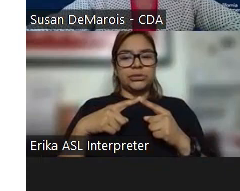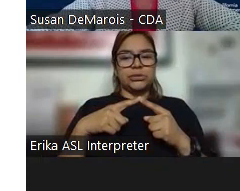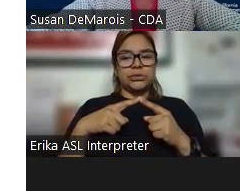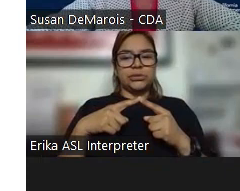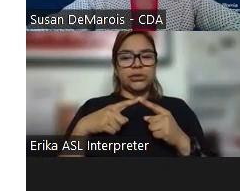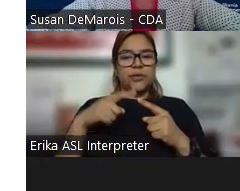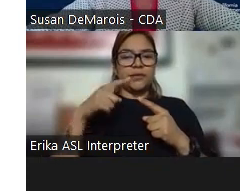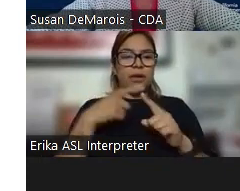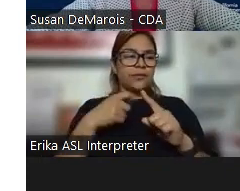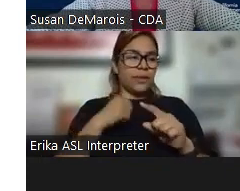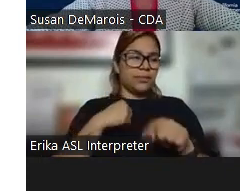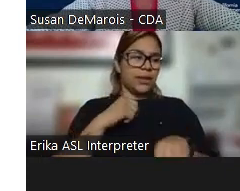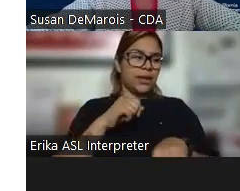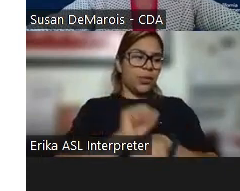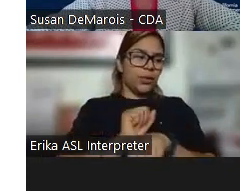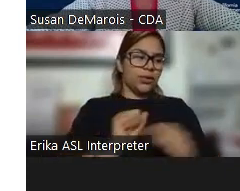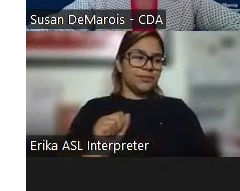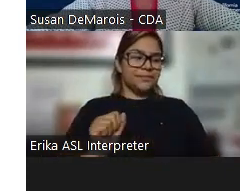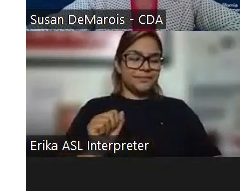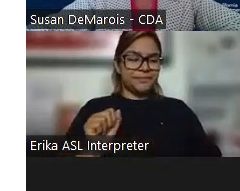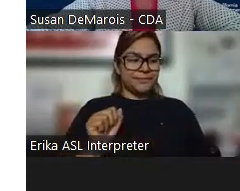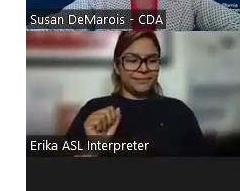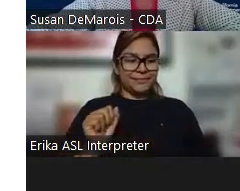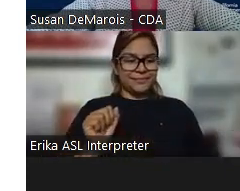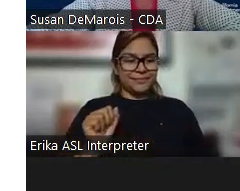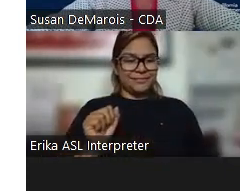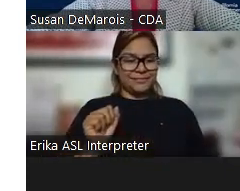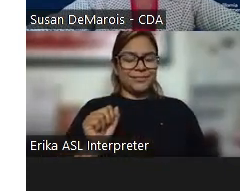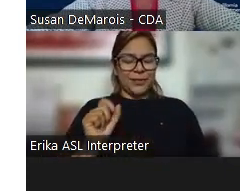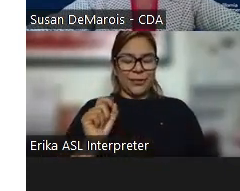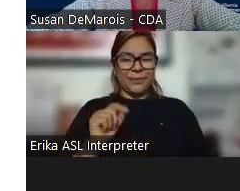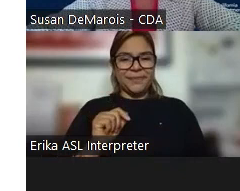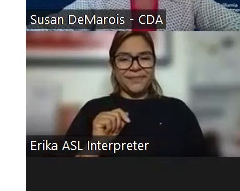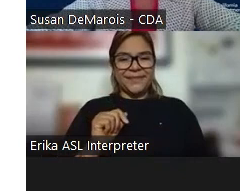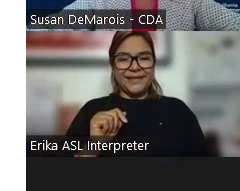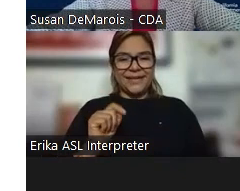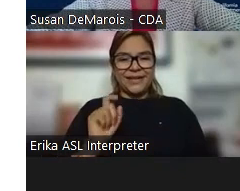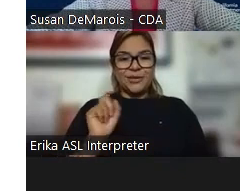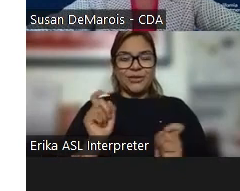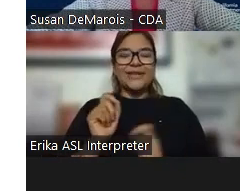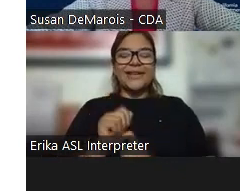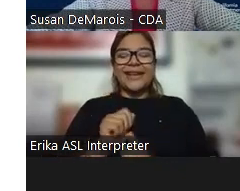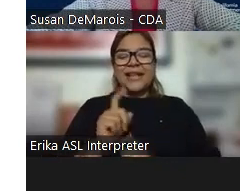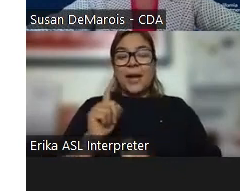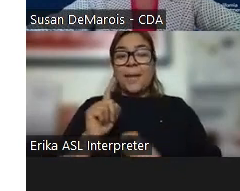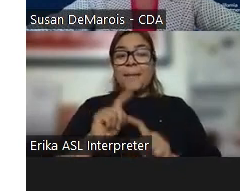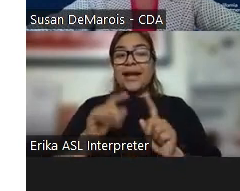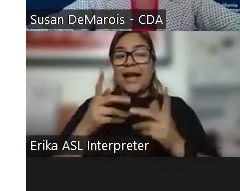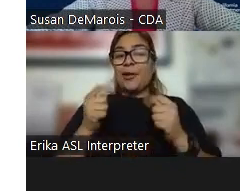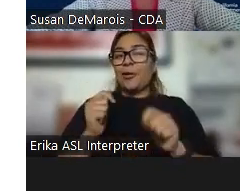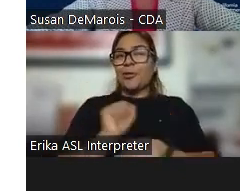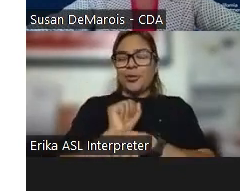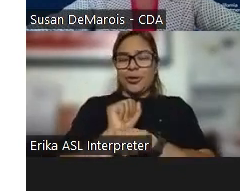aging inclusion specialist is I'll be collaborating, and I'm so excited to be collaborating with my great colleagues,